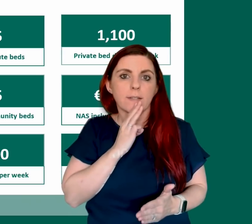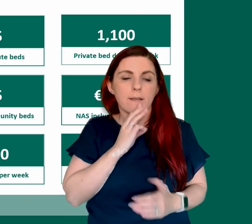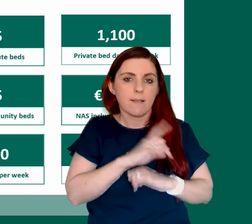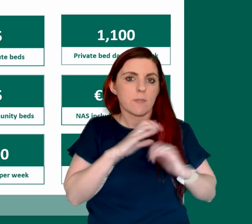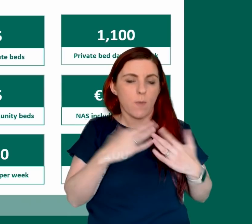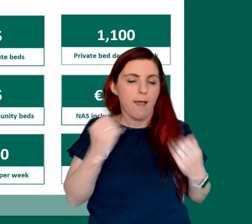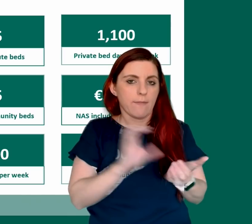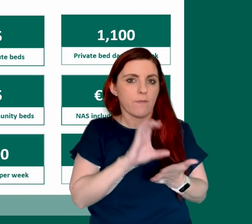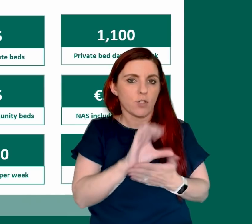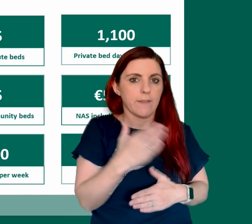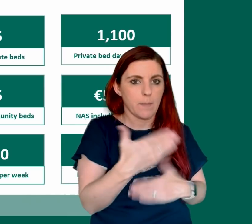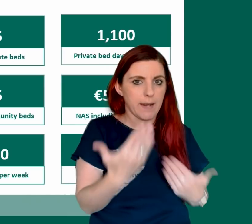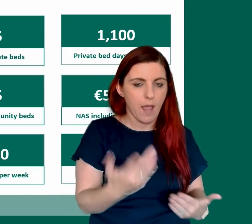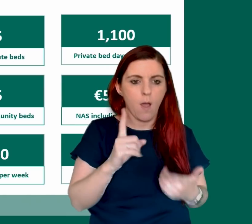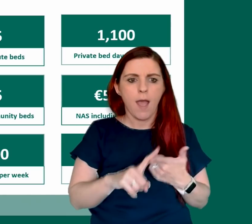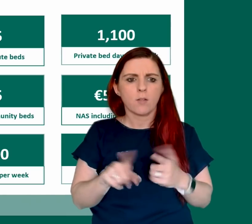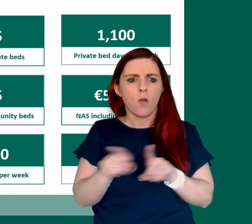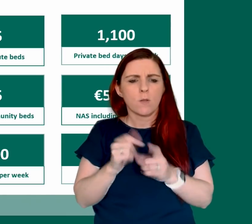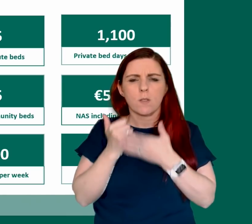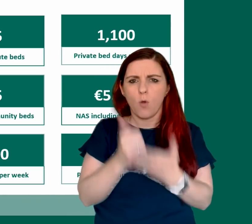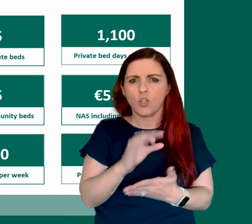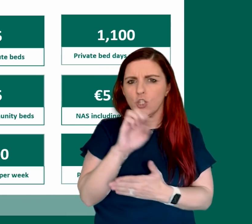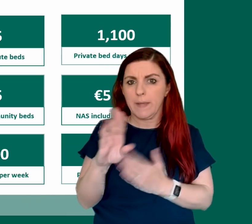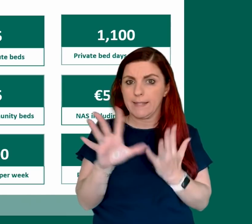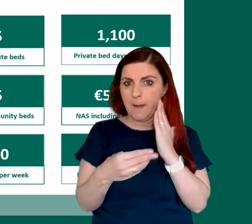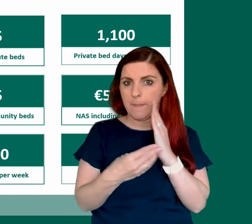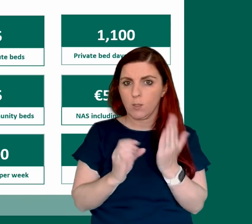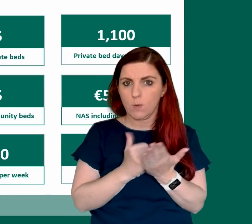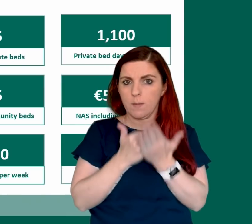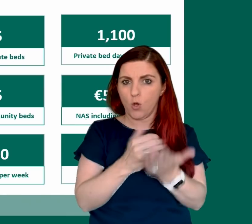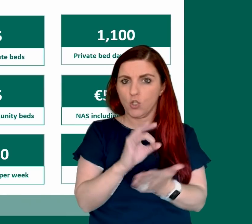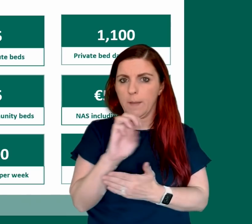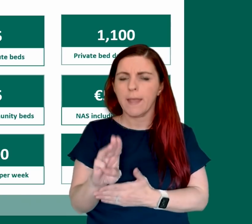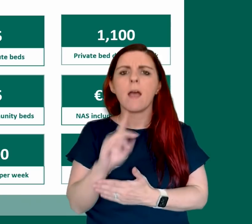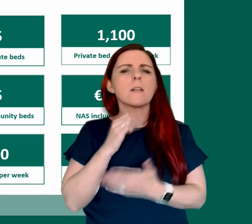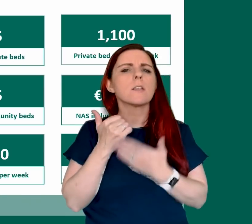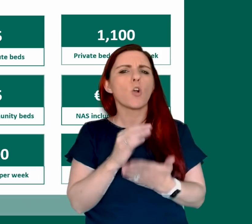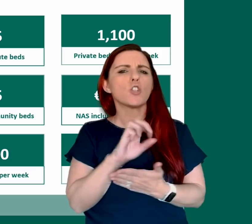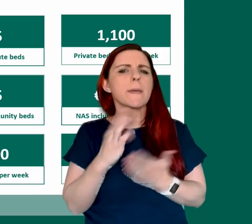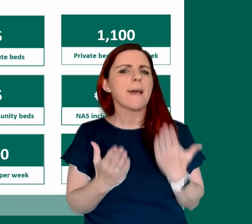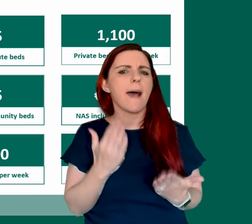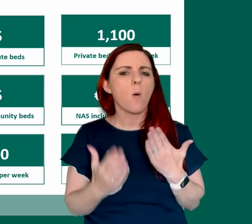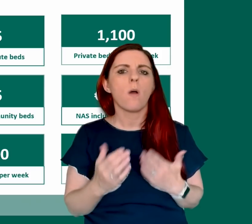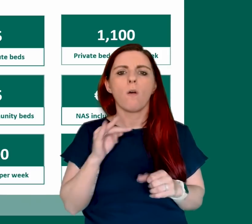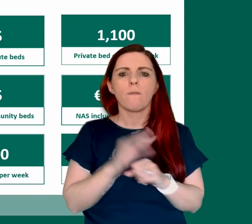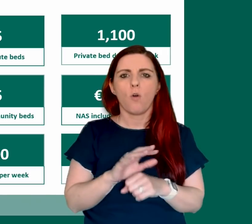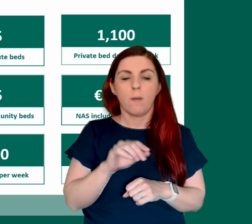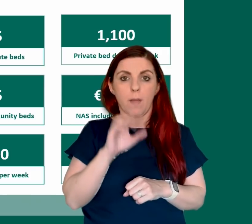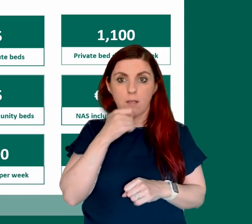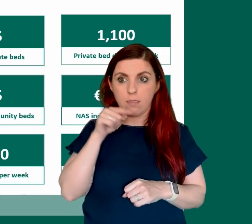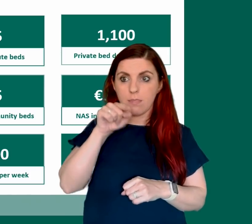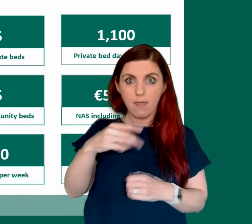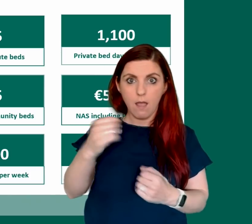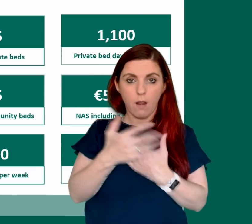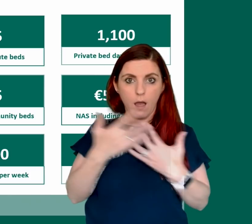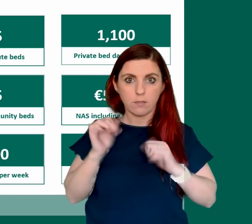Paul said, supporting GPs, so a further 10 million there. And this is really to support GPs in terms of the pressures that they